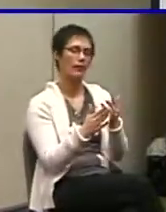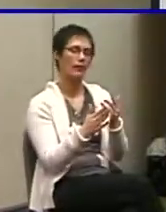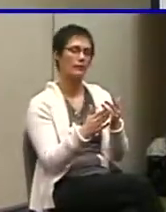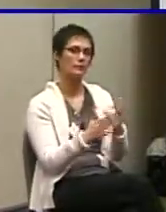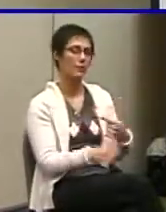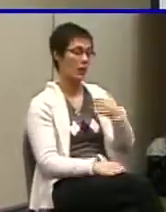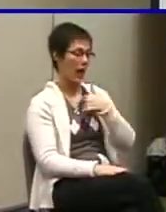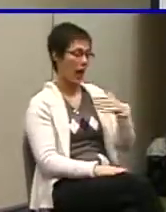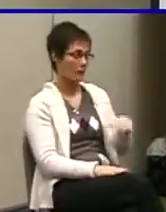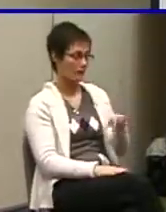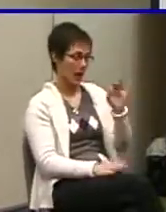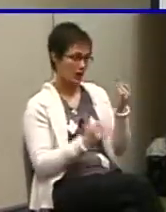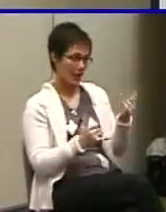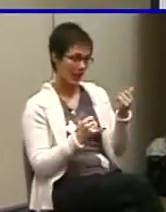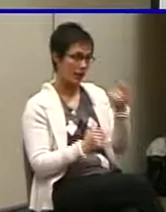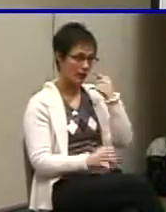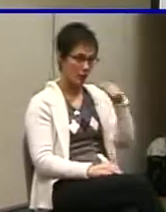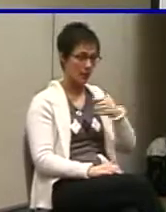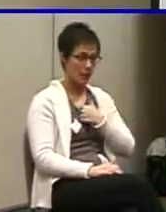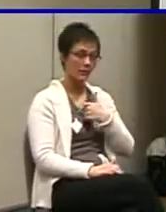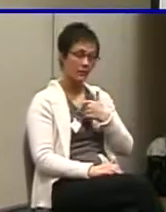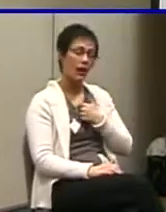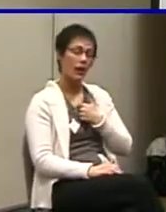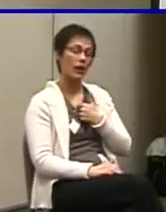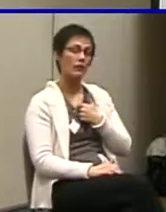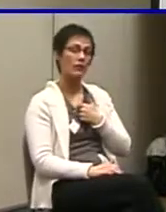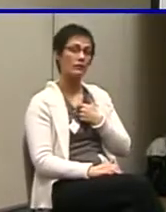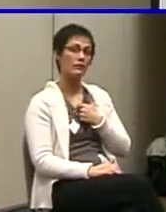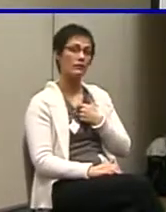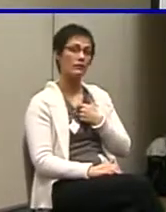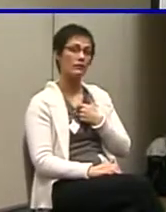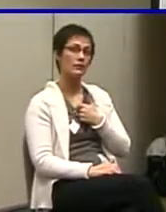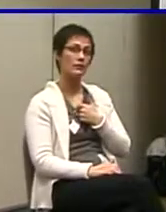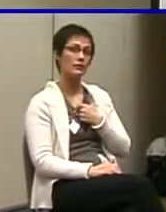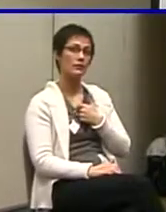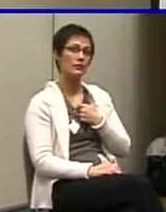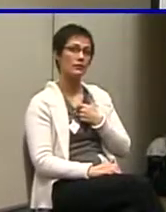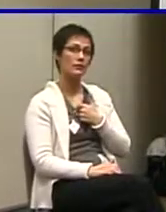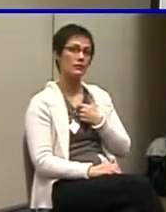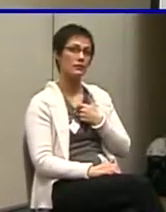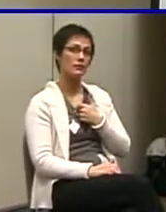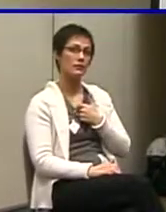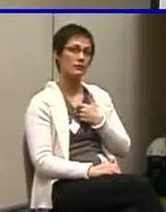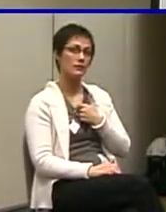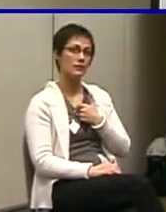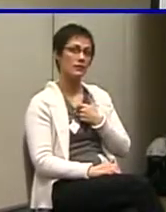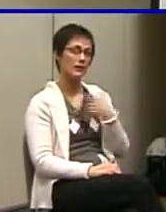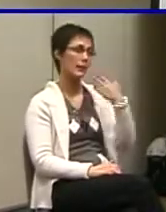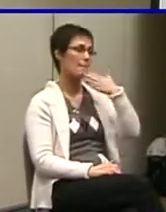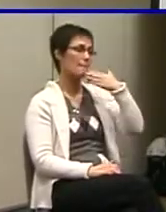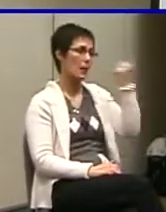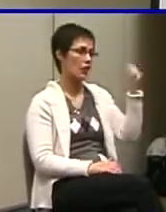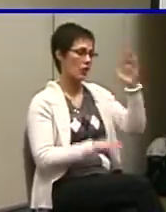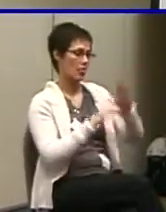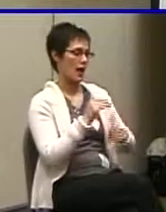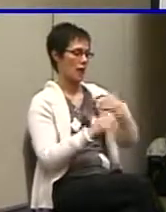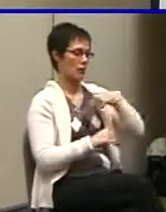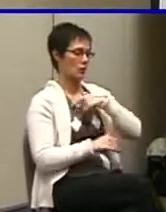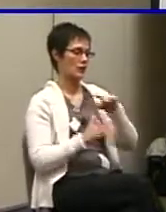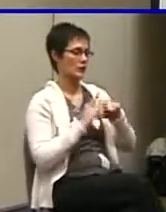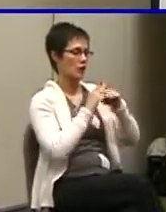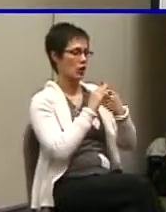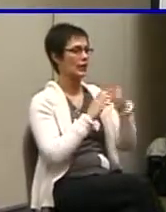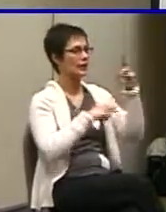more now than I probably did when we first started this process of FBA, is building some of the cognitive behavioral interventions.